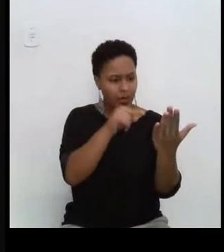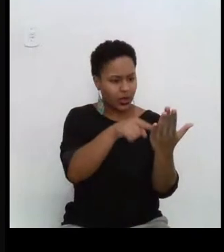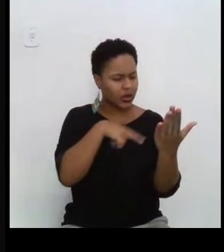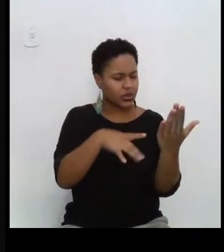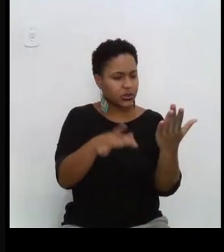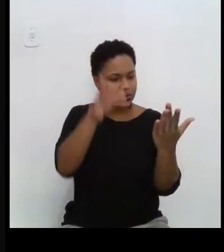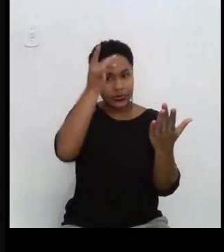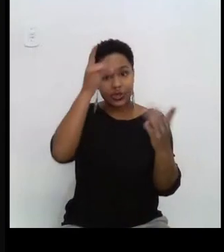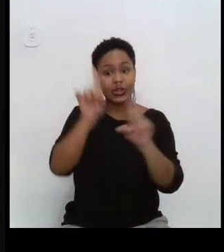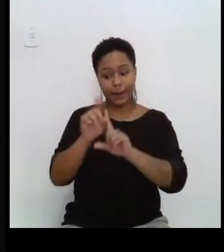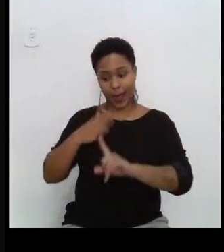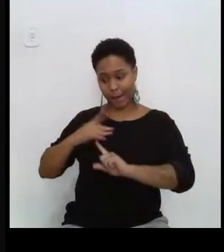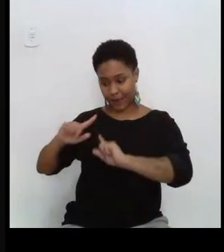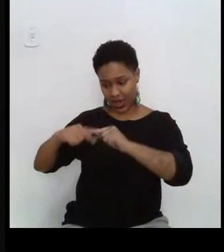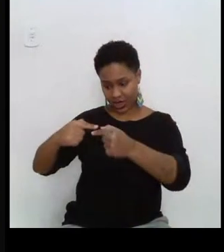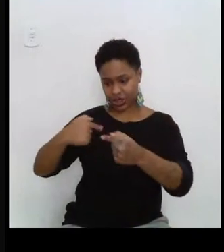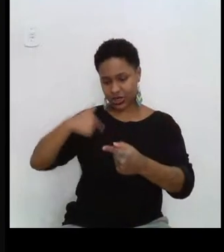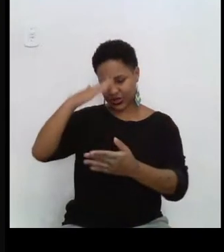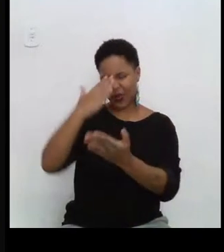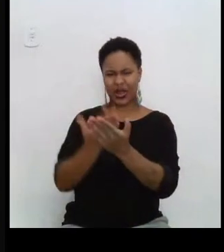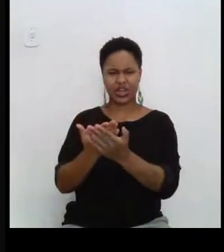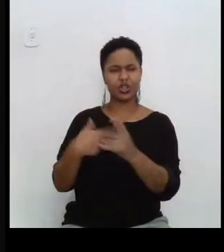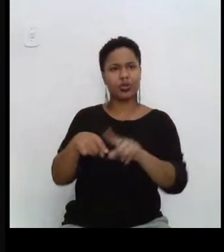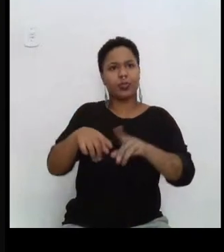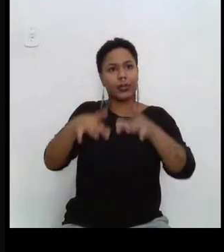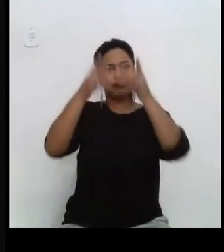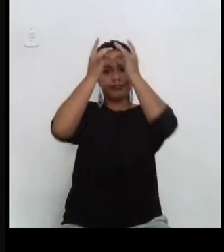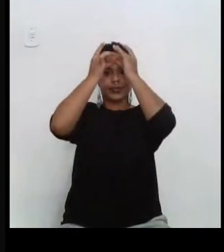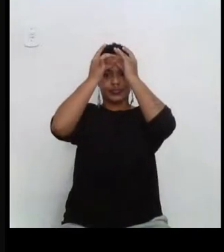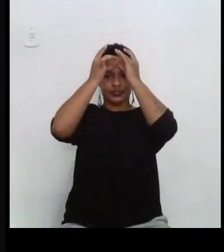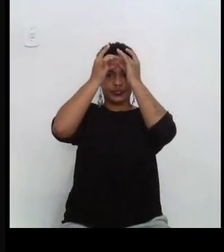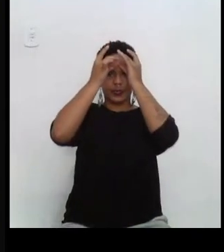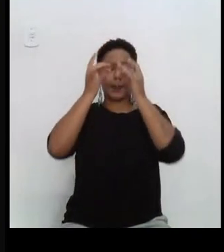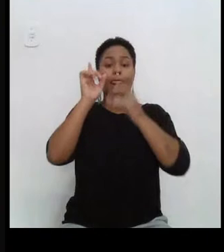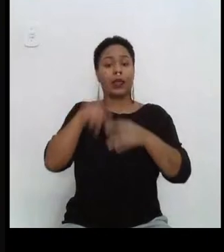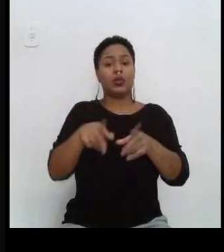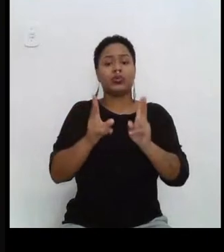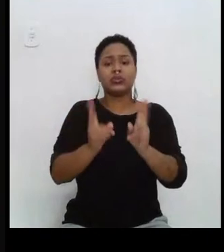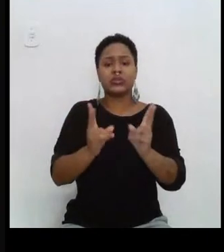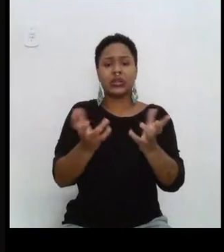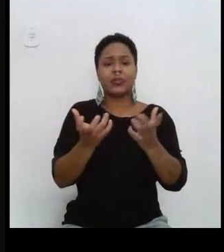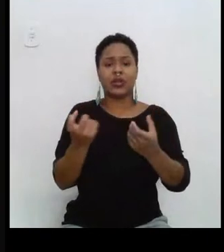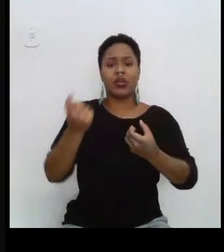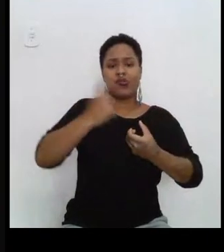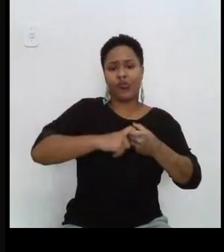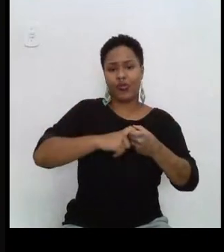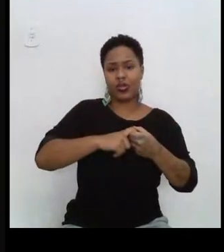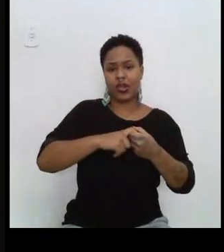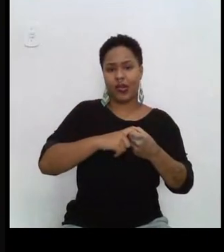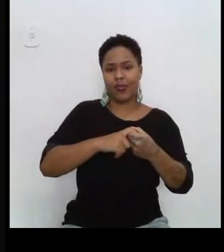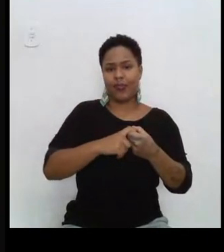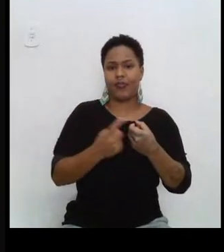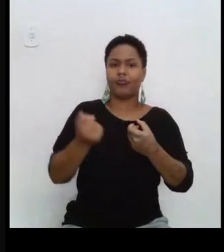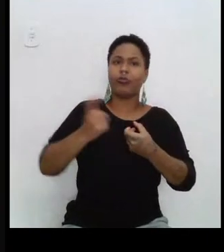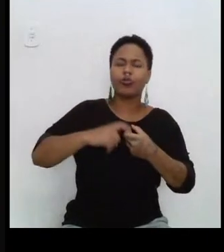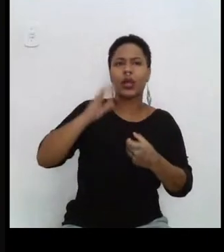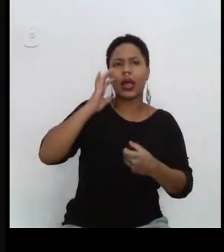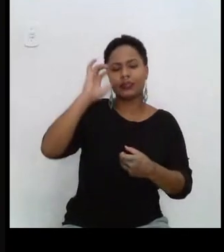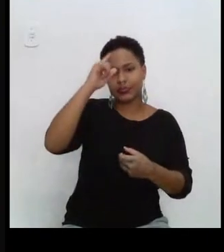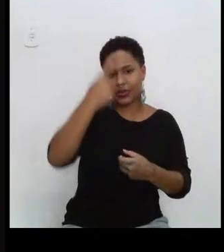tipo Horizonte backtrack 5 gotas de sinais